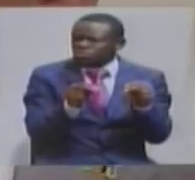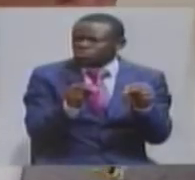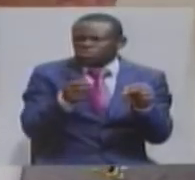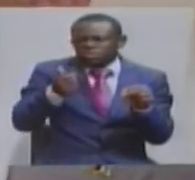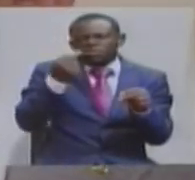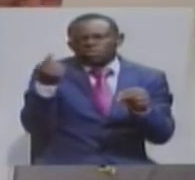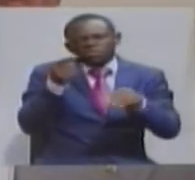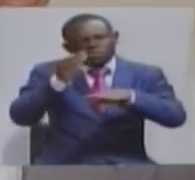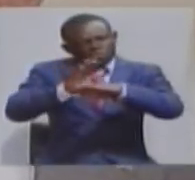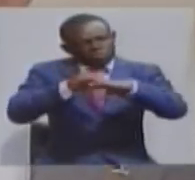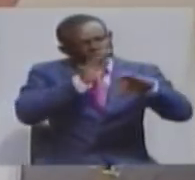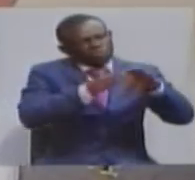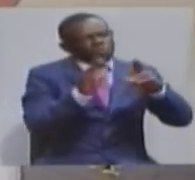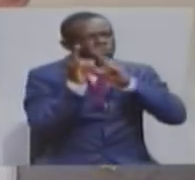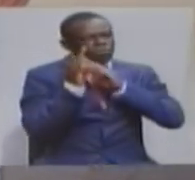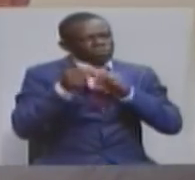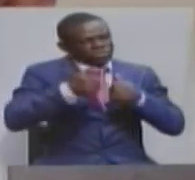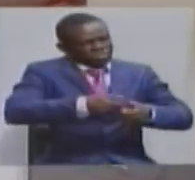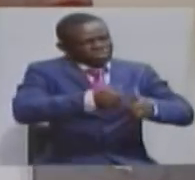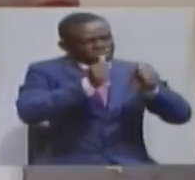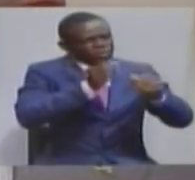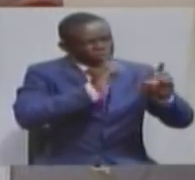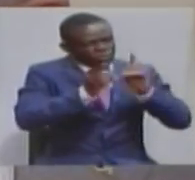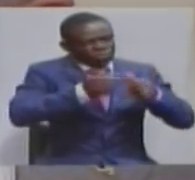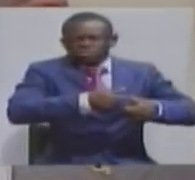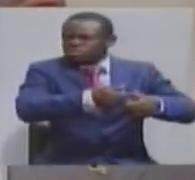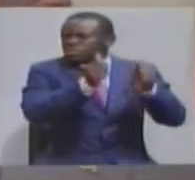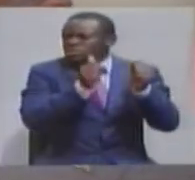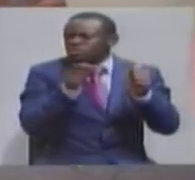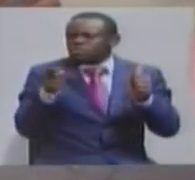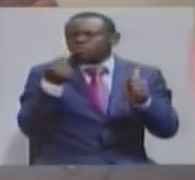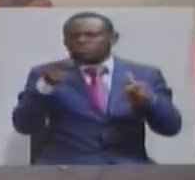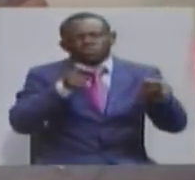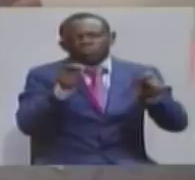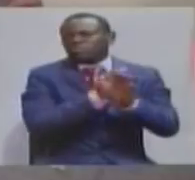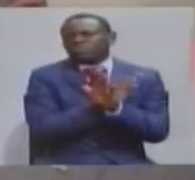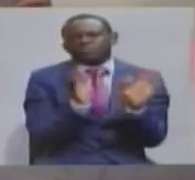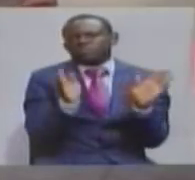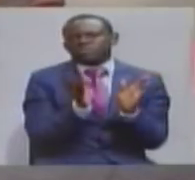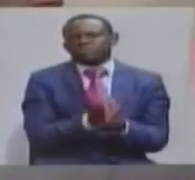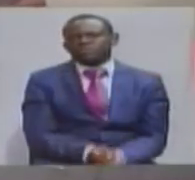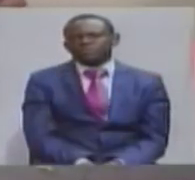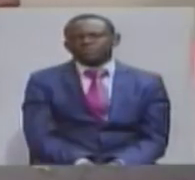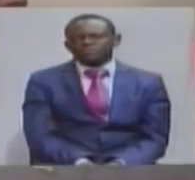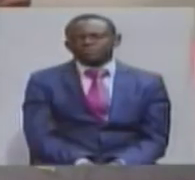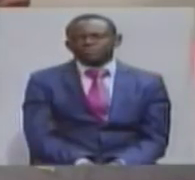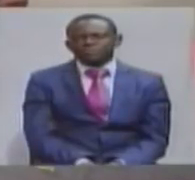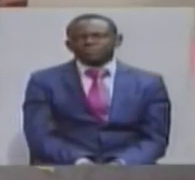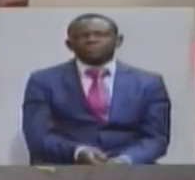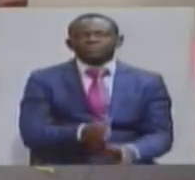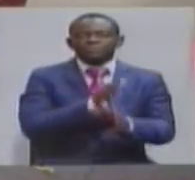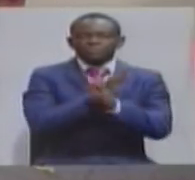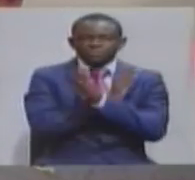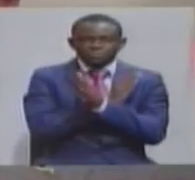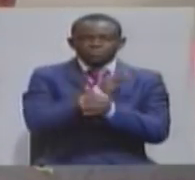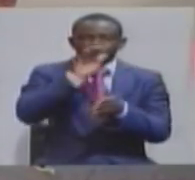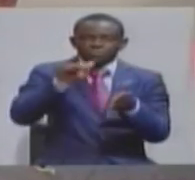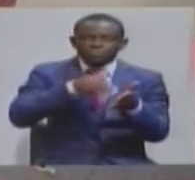political parties are the owners of the table. And for your information, the Zambia Center for Inter-Party Dialogue